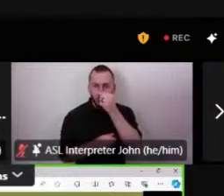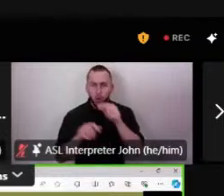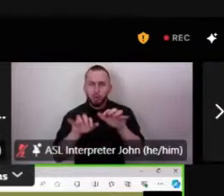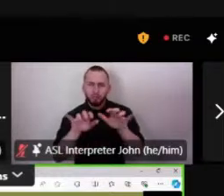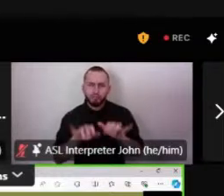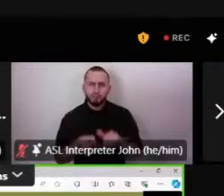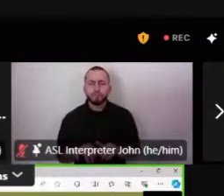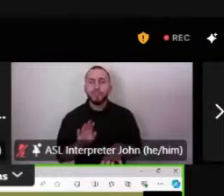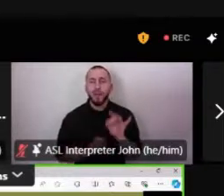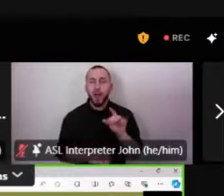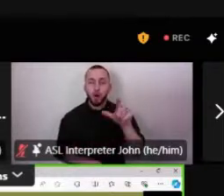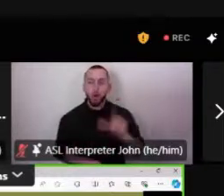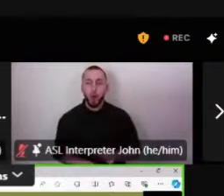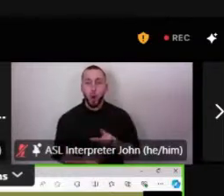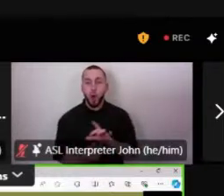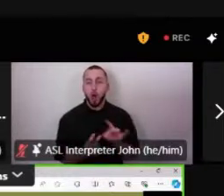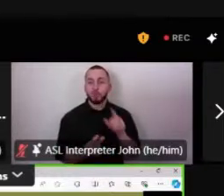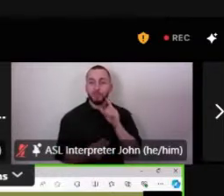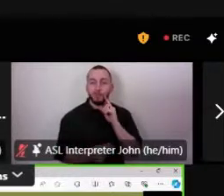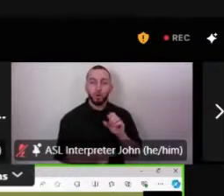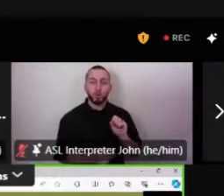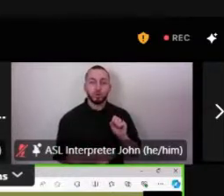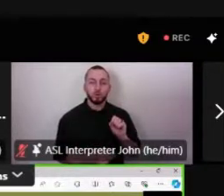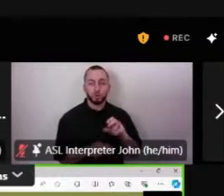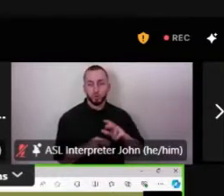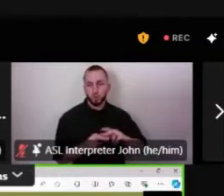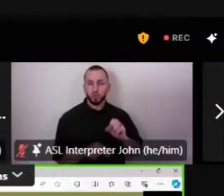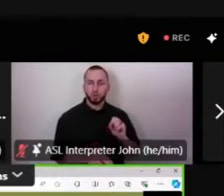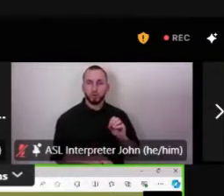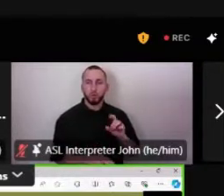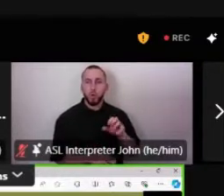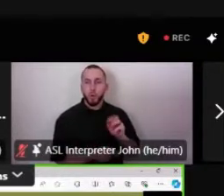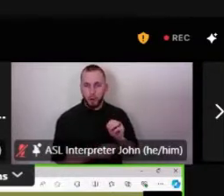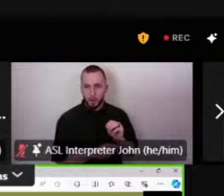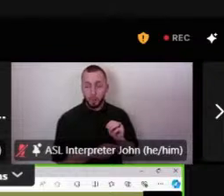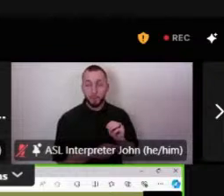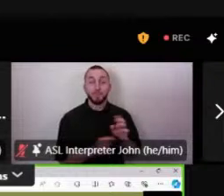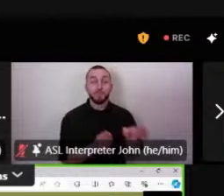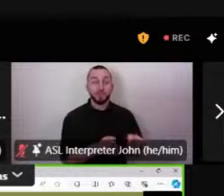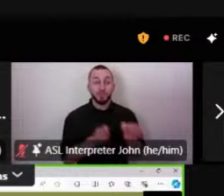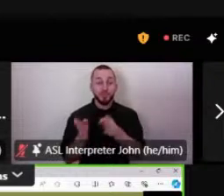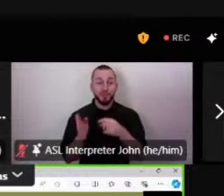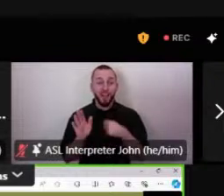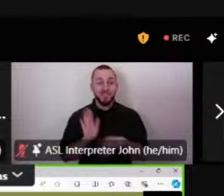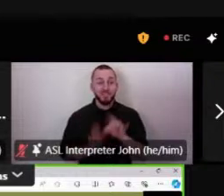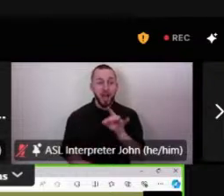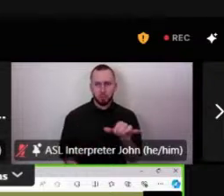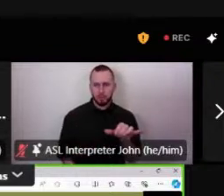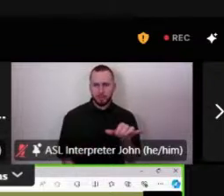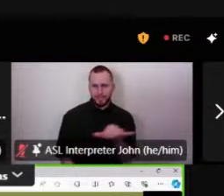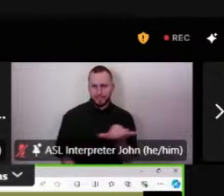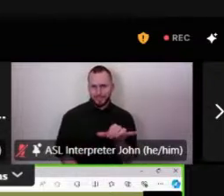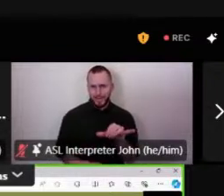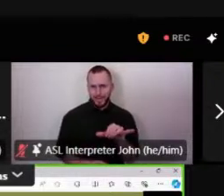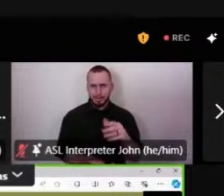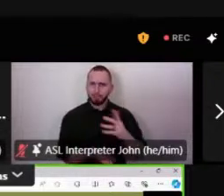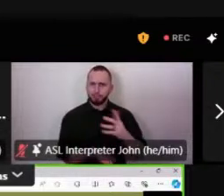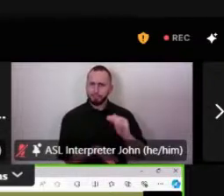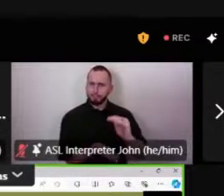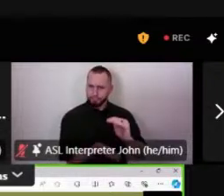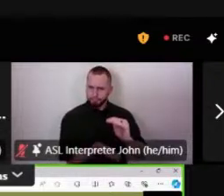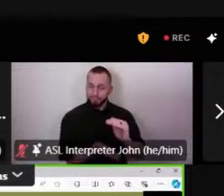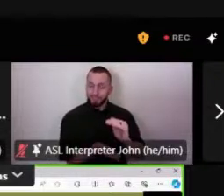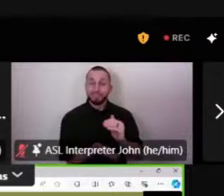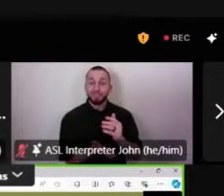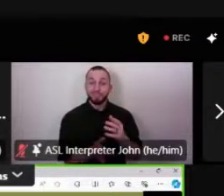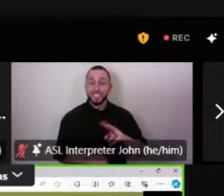salt or sodium option, and you can see I was able to find a can of beans with the same serving size that has about 200